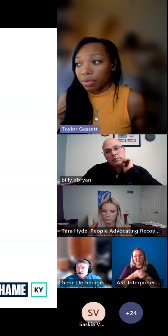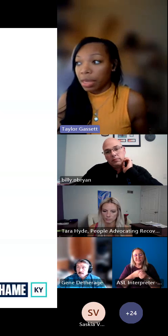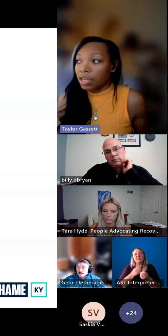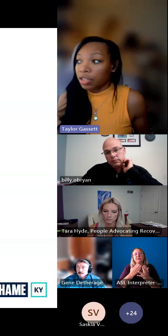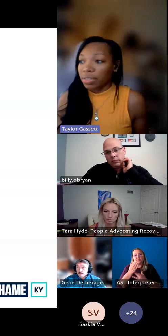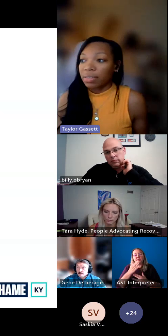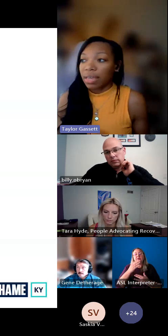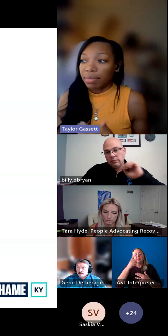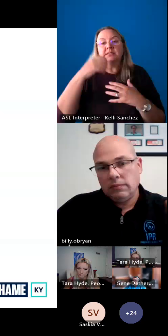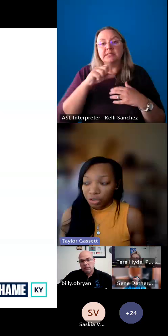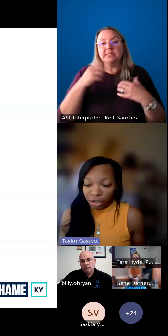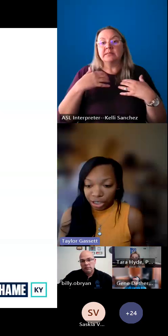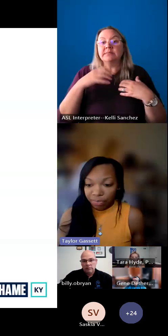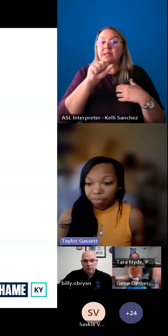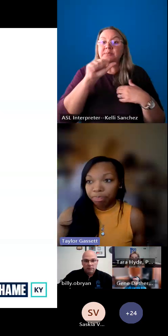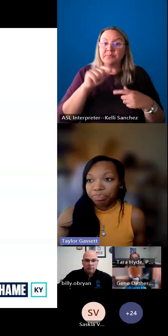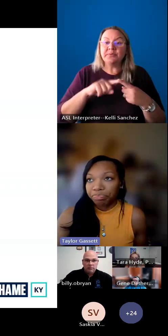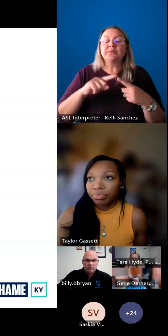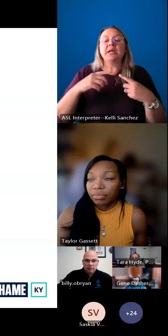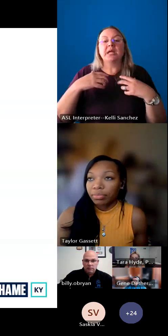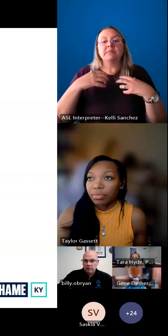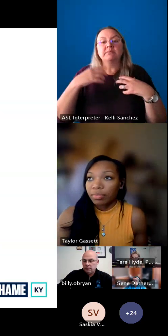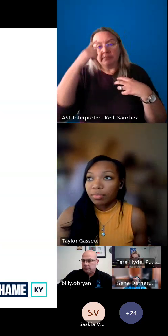Mental Health Services Administration.